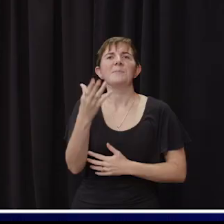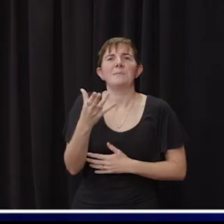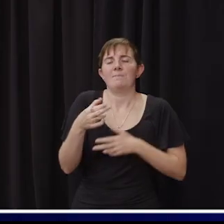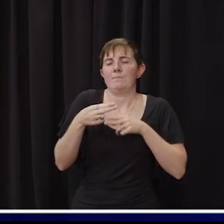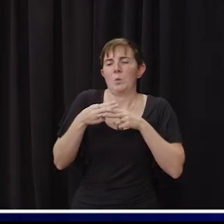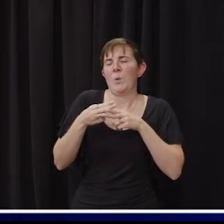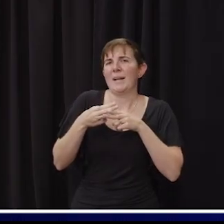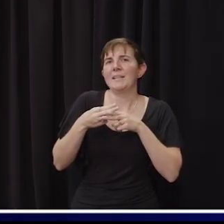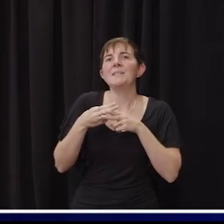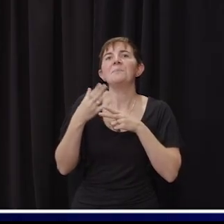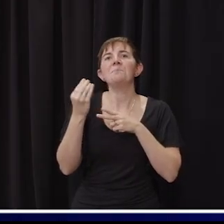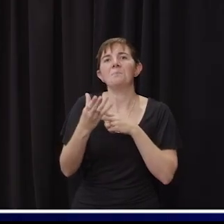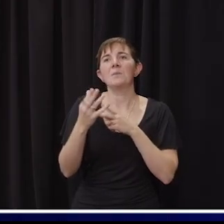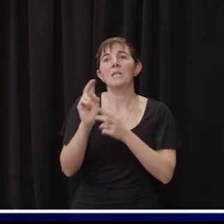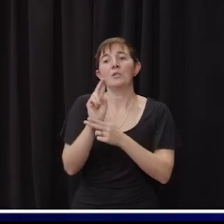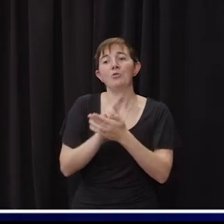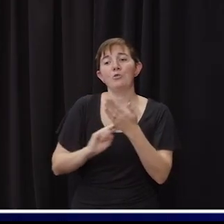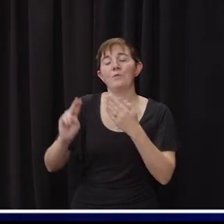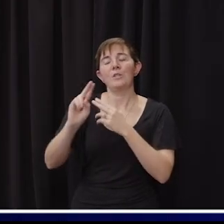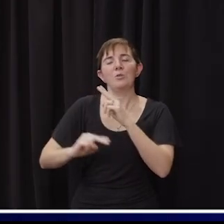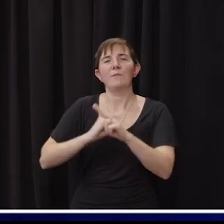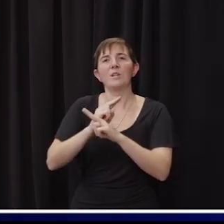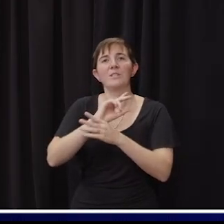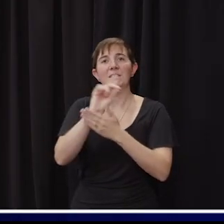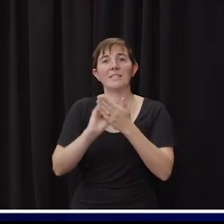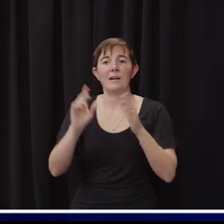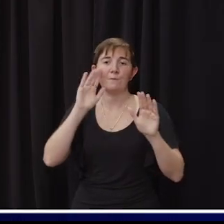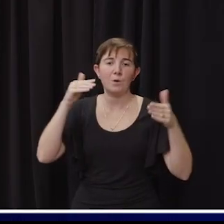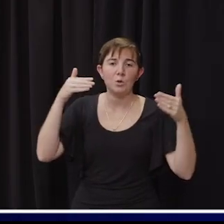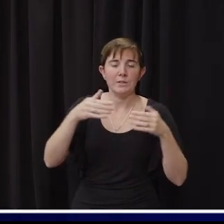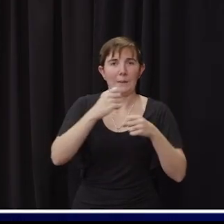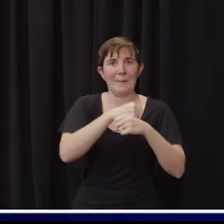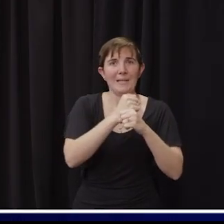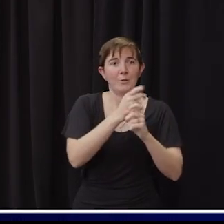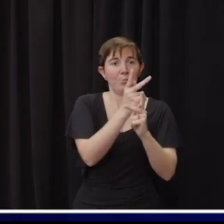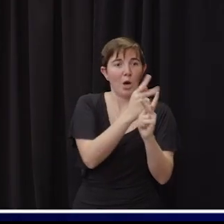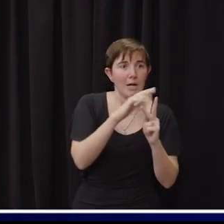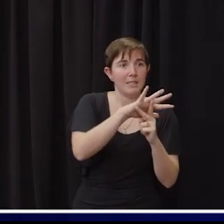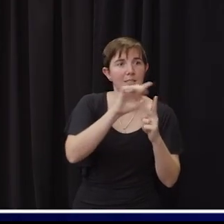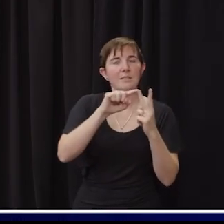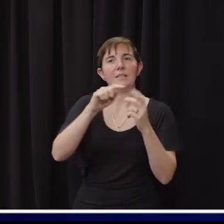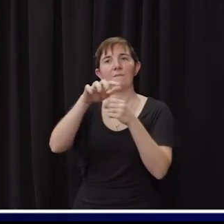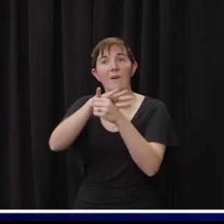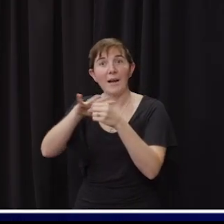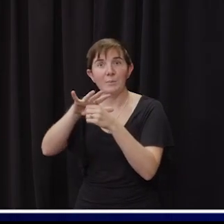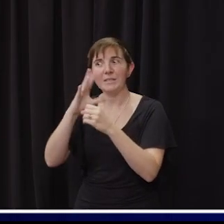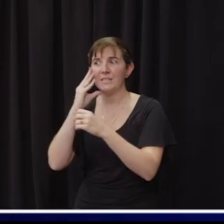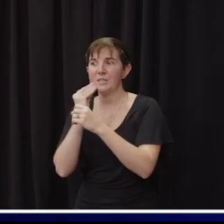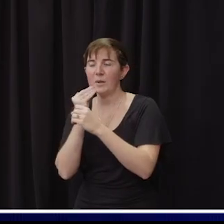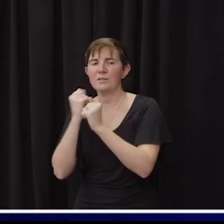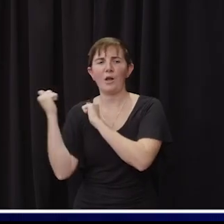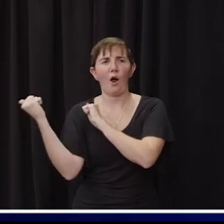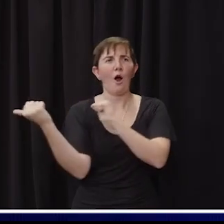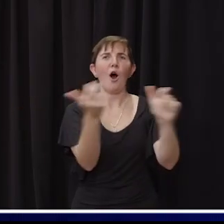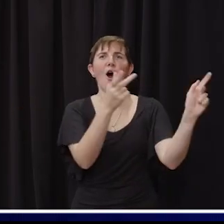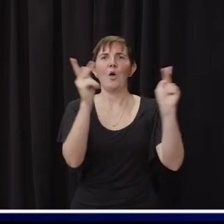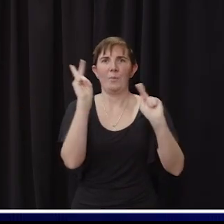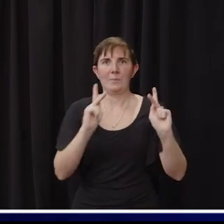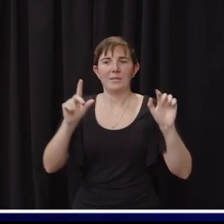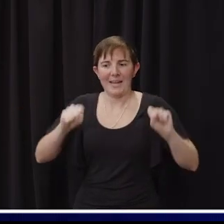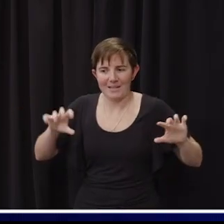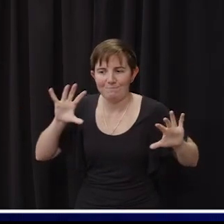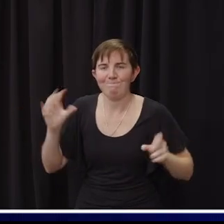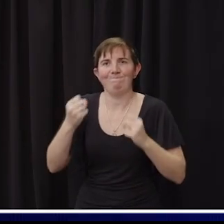really quickly that universal design is all about creating products, environments, and experience that can be enjoyed by all people to the greatest